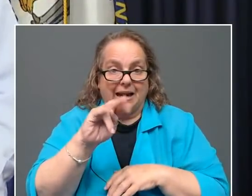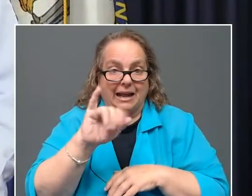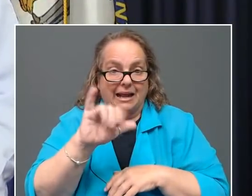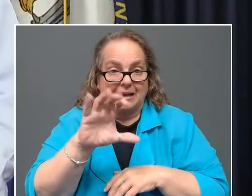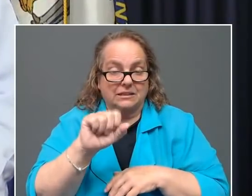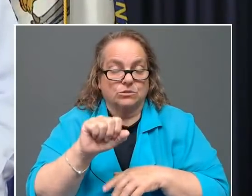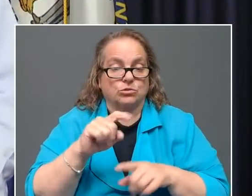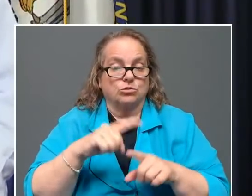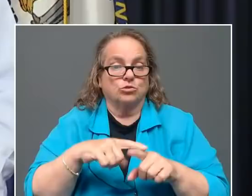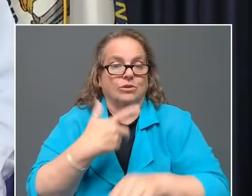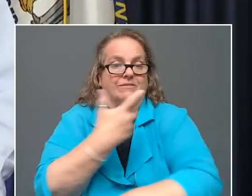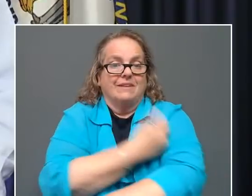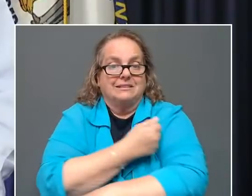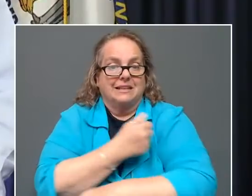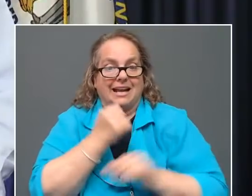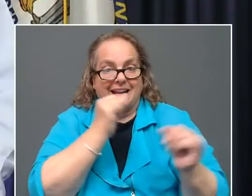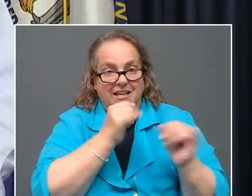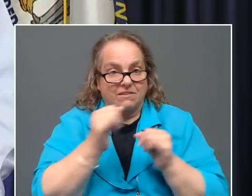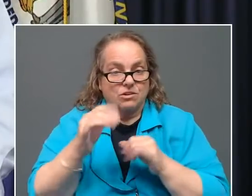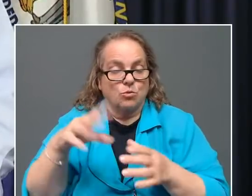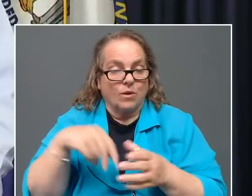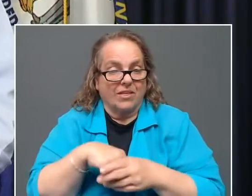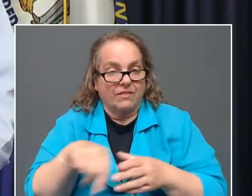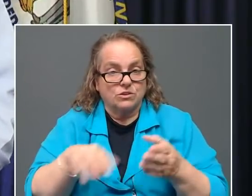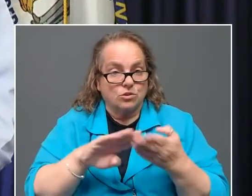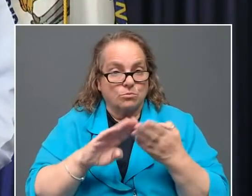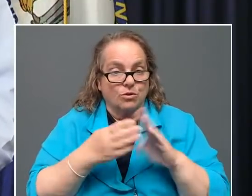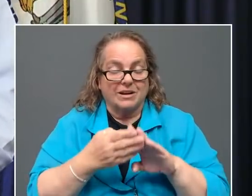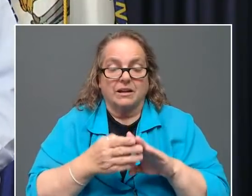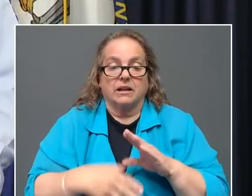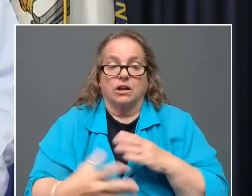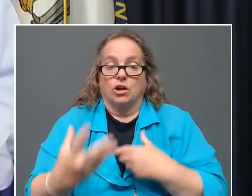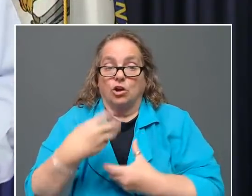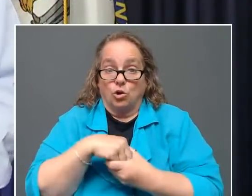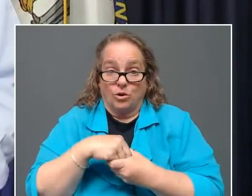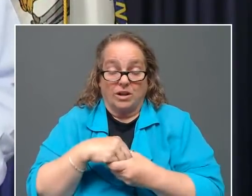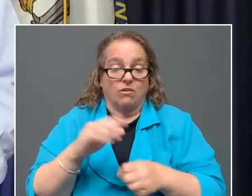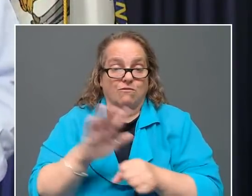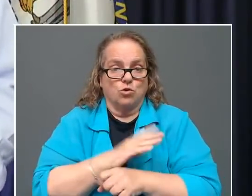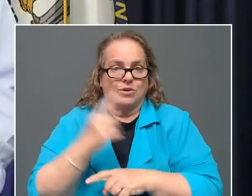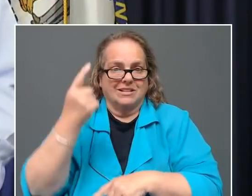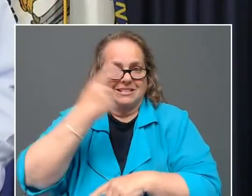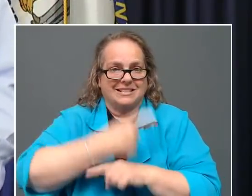this community, including a full day put on at Louisville's